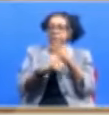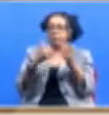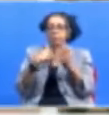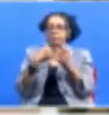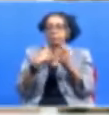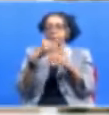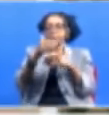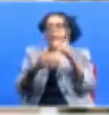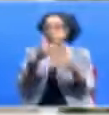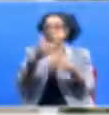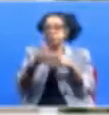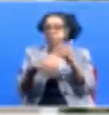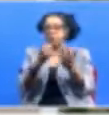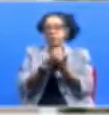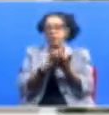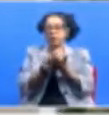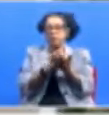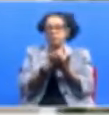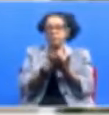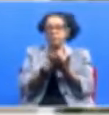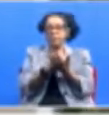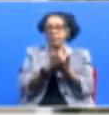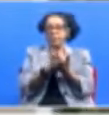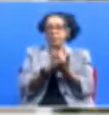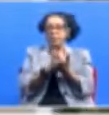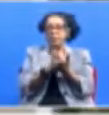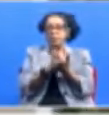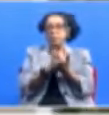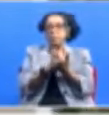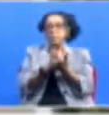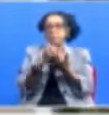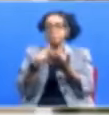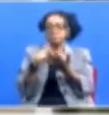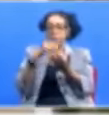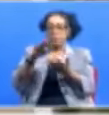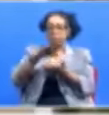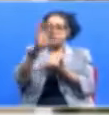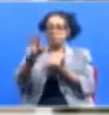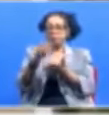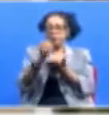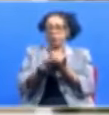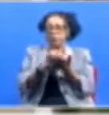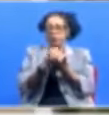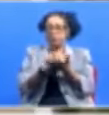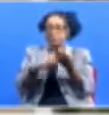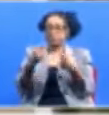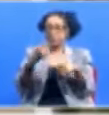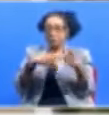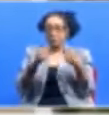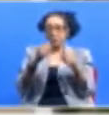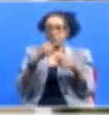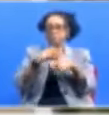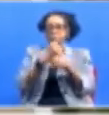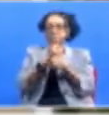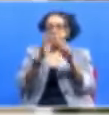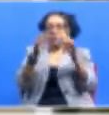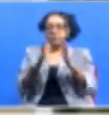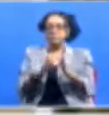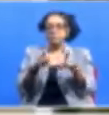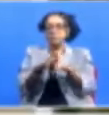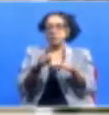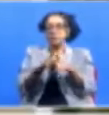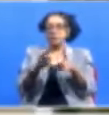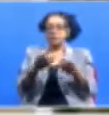processing coffee the same. Firstly, the mission of African Coffee Trade Fair is to make the farmers and our